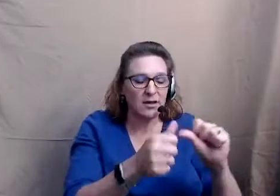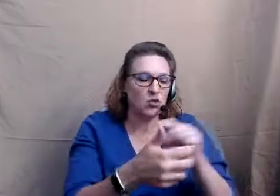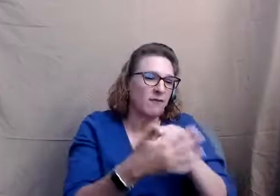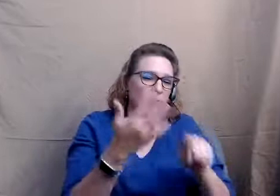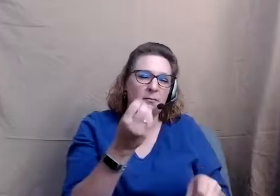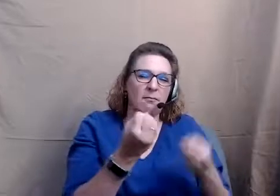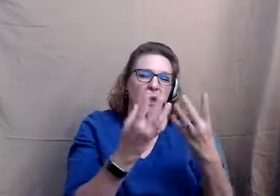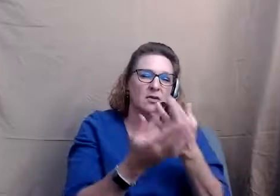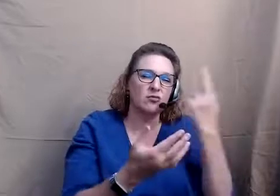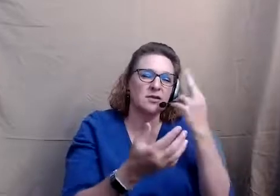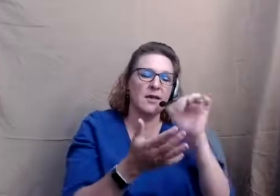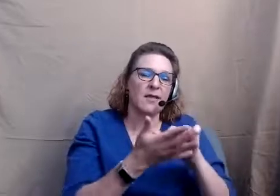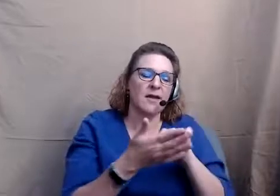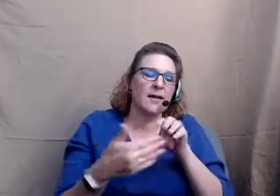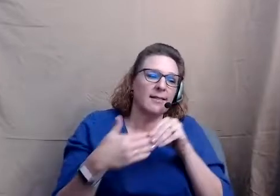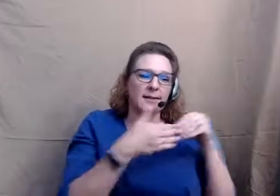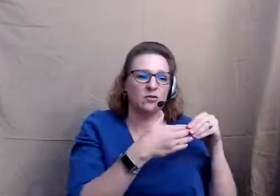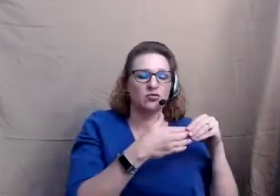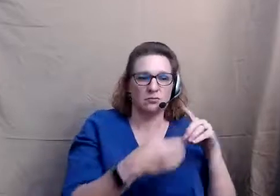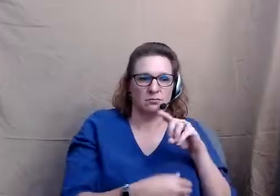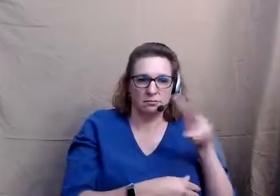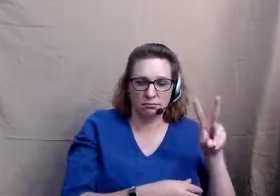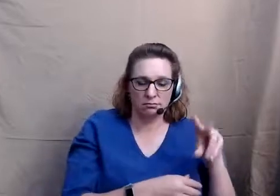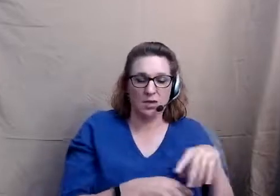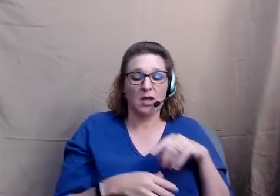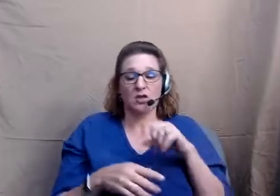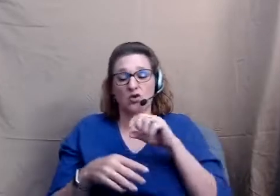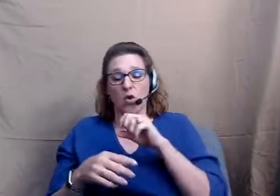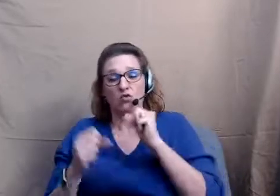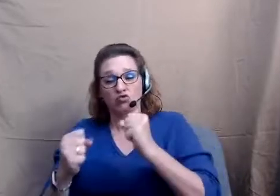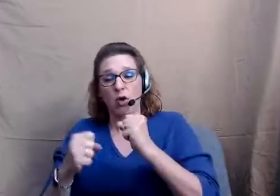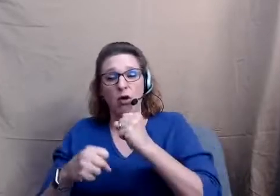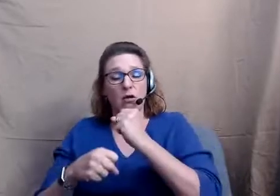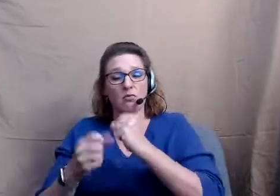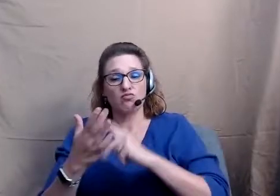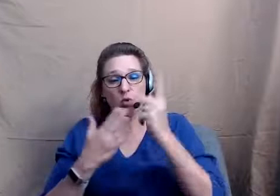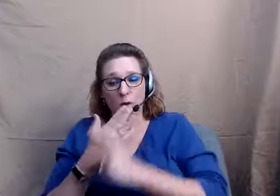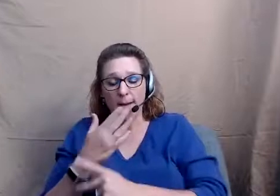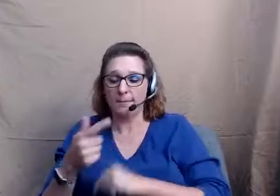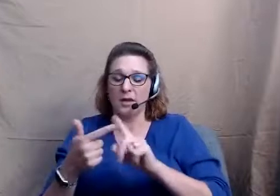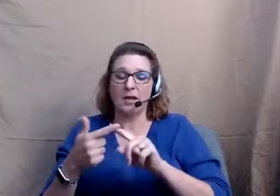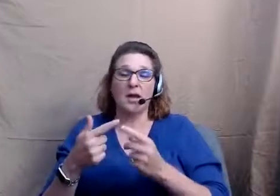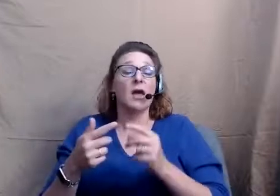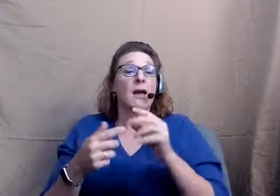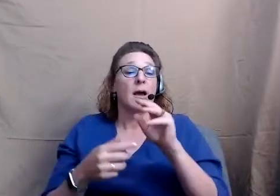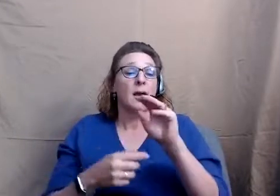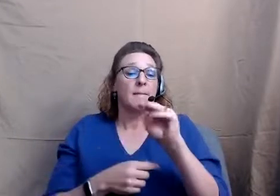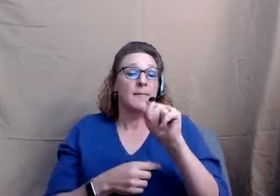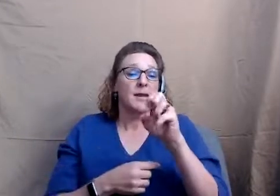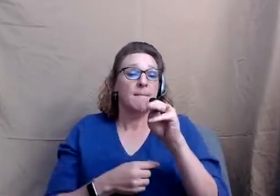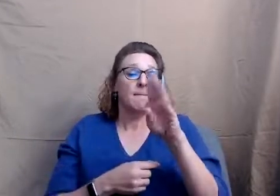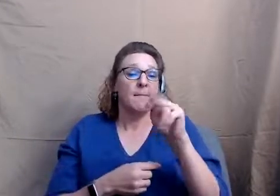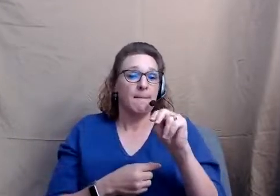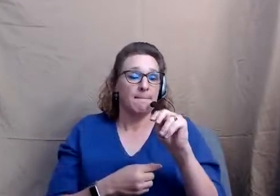So concrete programs, job training programs, increasing the minimum wage. The Obama White House